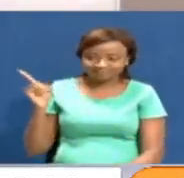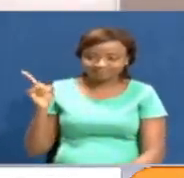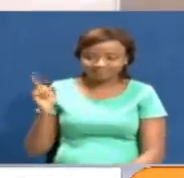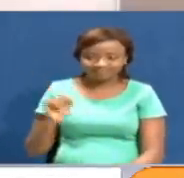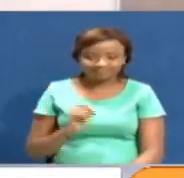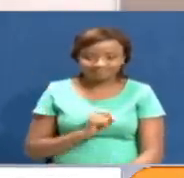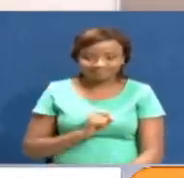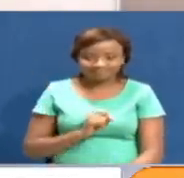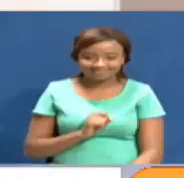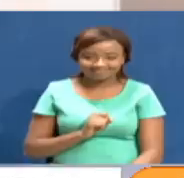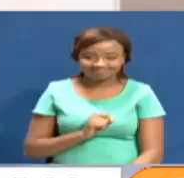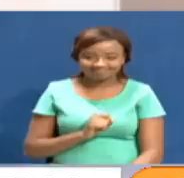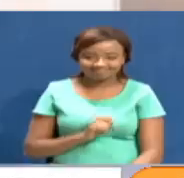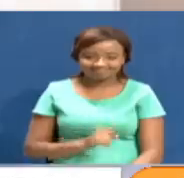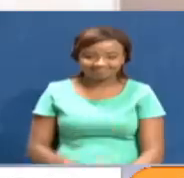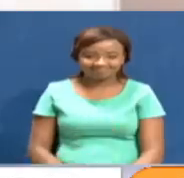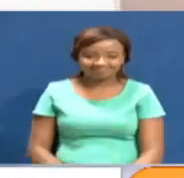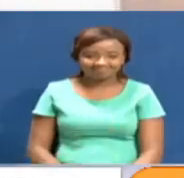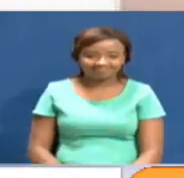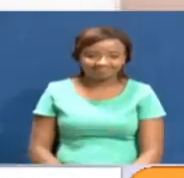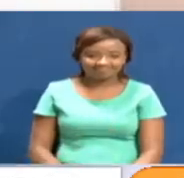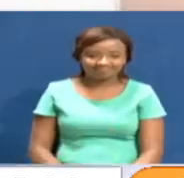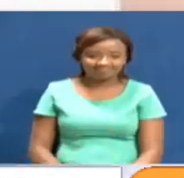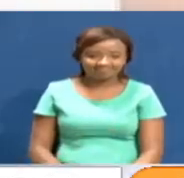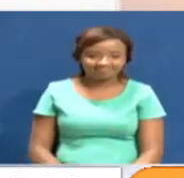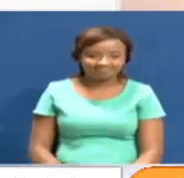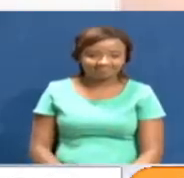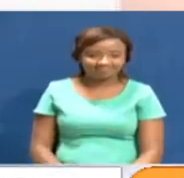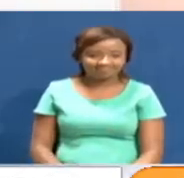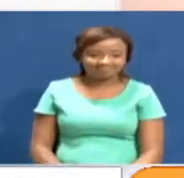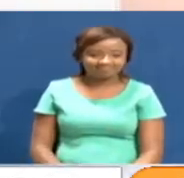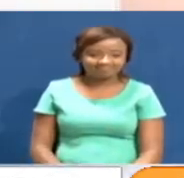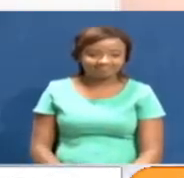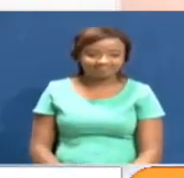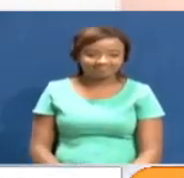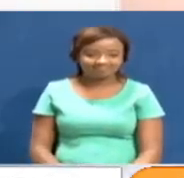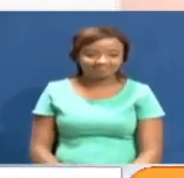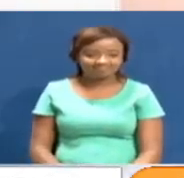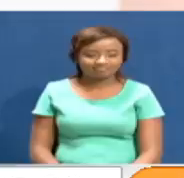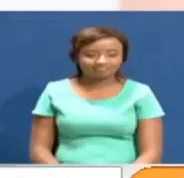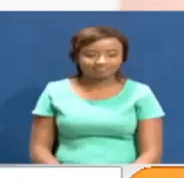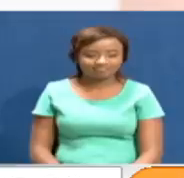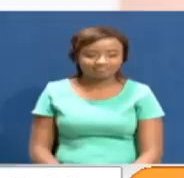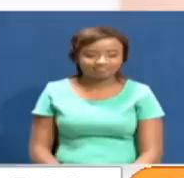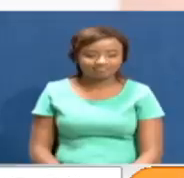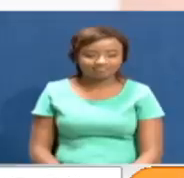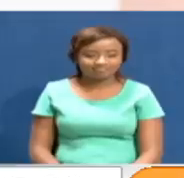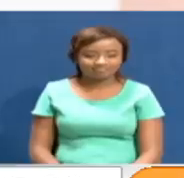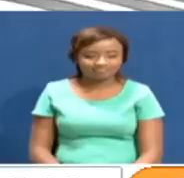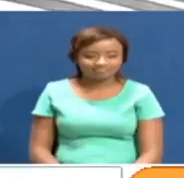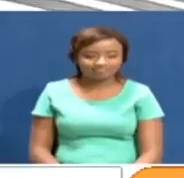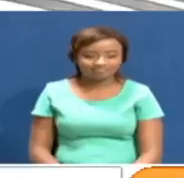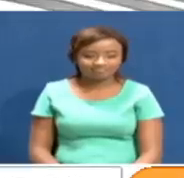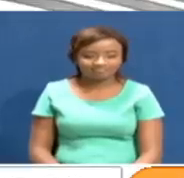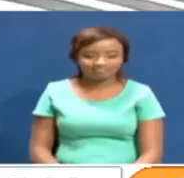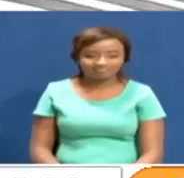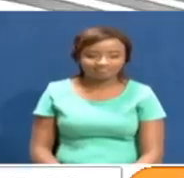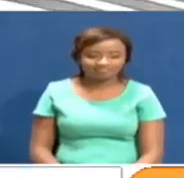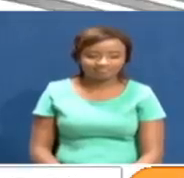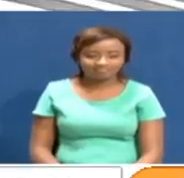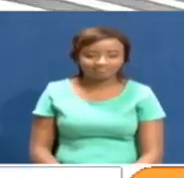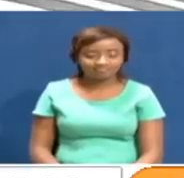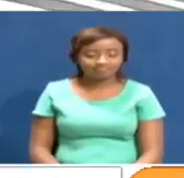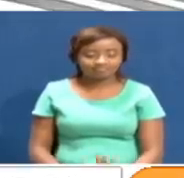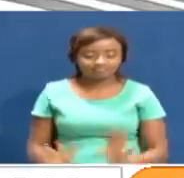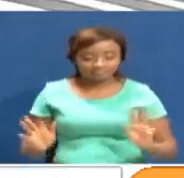Ministry of Health blames NMS, who blames nobody. Please, buddy, sort out these sons and daughters. Wanaumia, Joe.